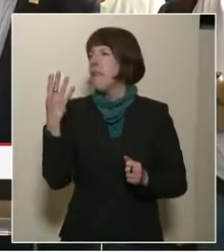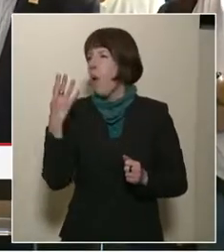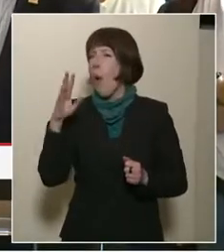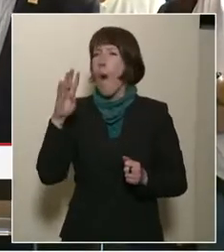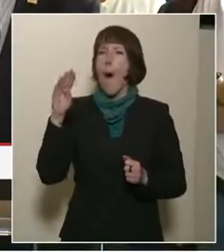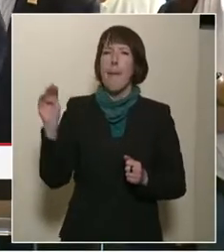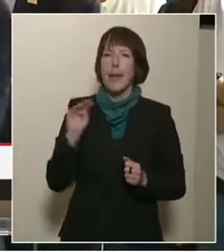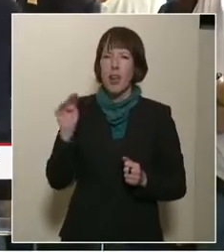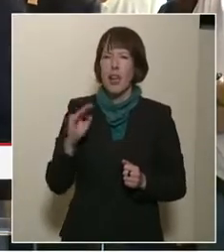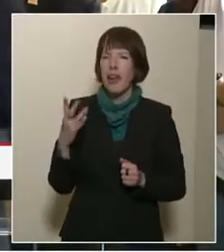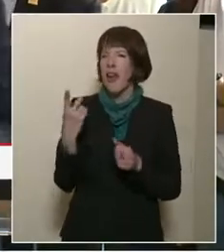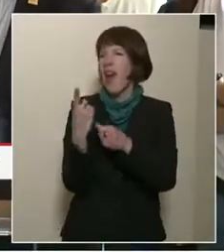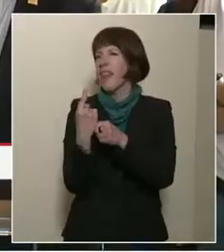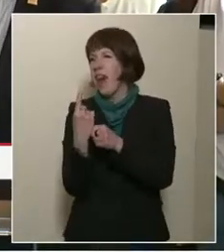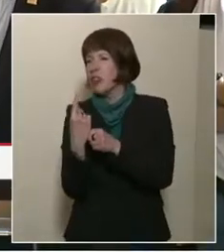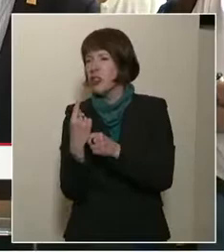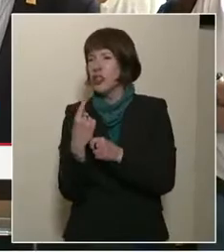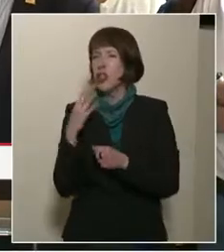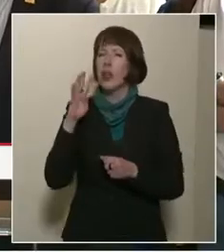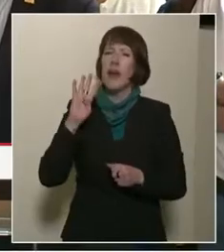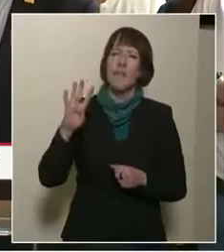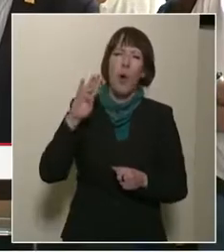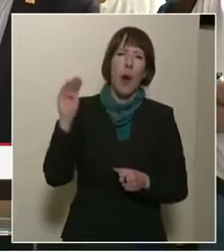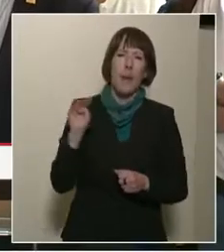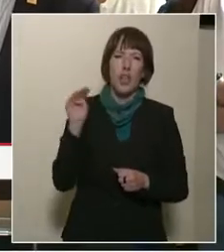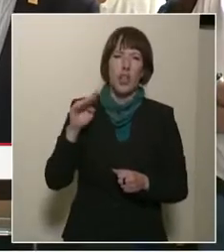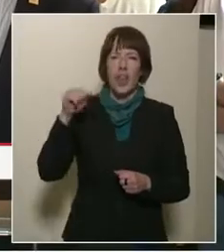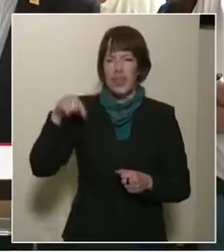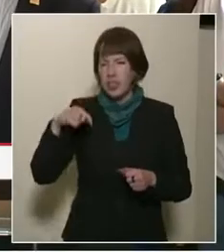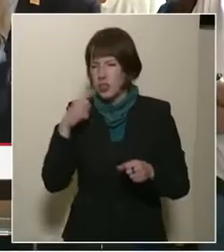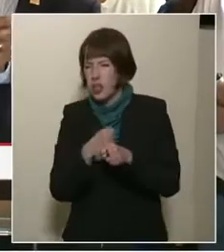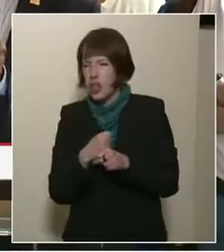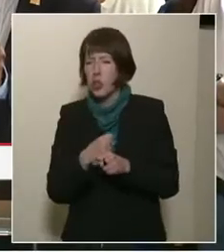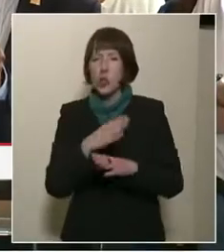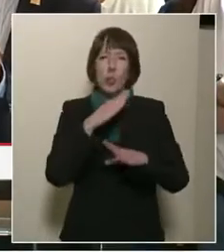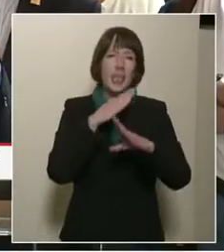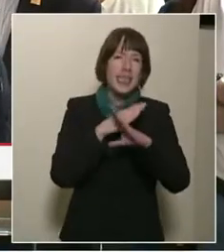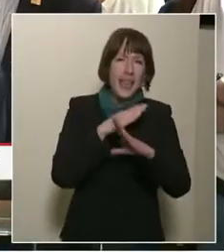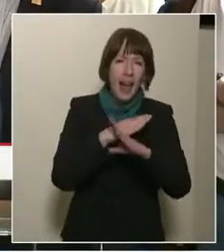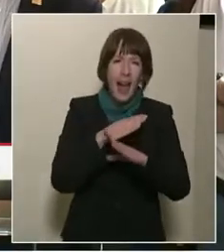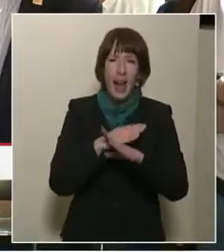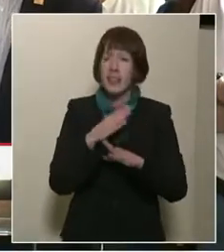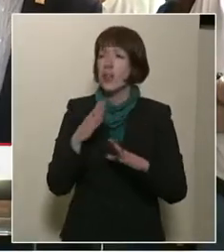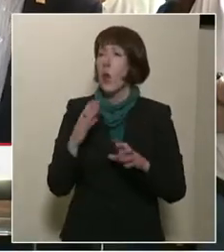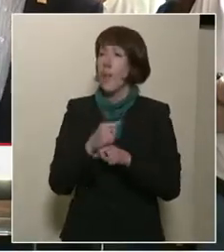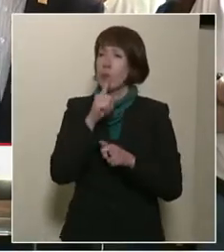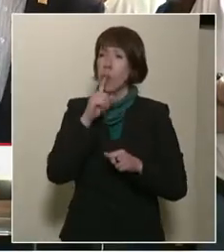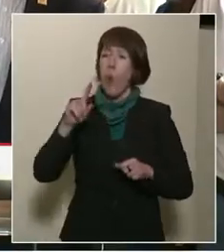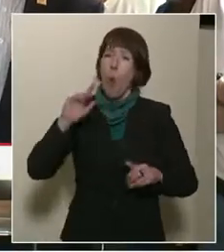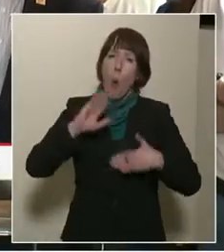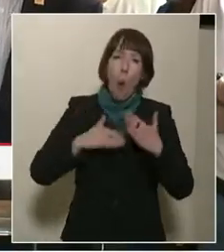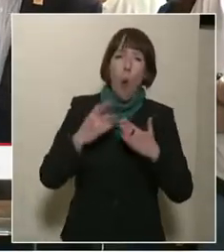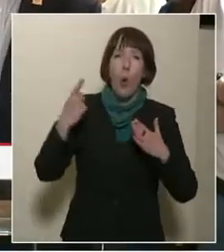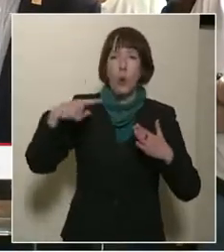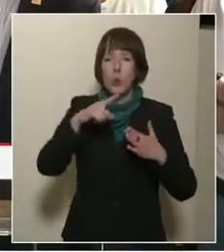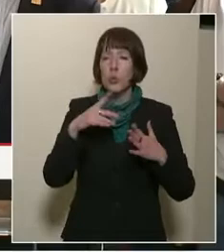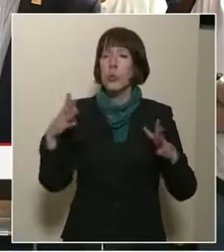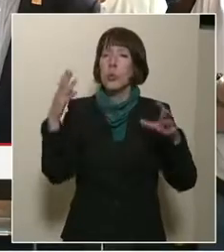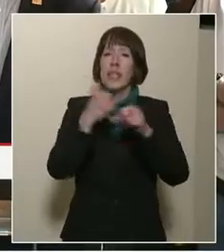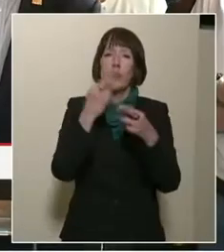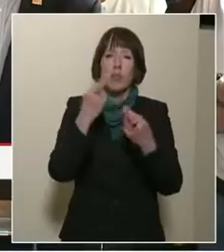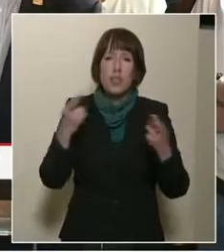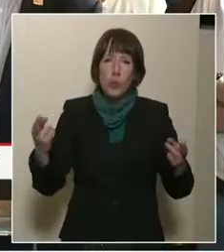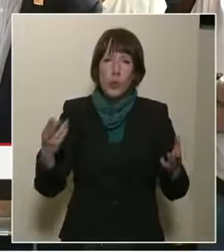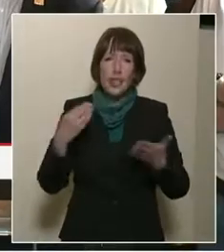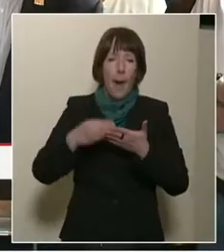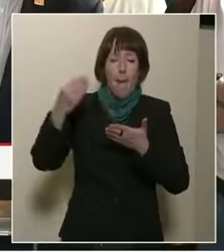another $4 million in this year, and to protect it, like John said, to make sure that you all can get those resources and buy your buildings and own those buildings